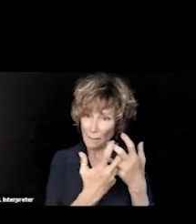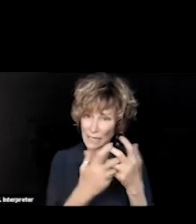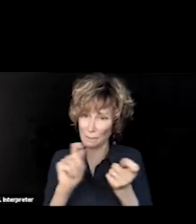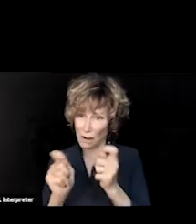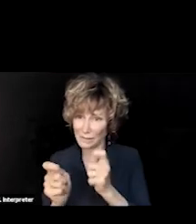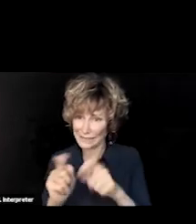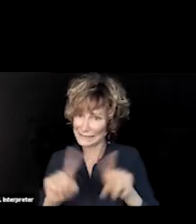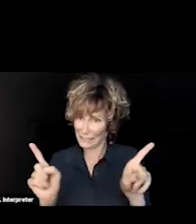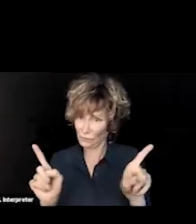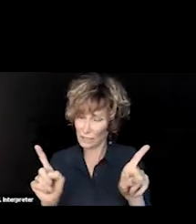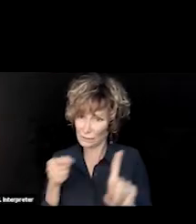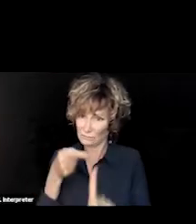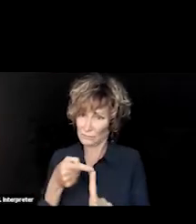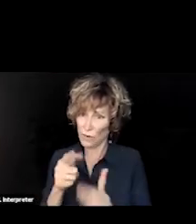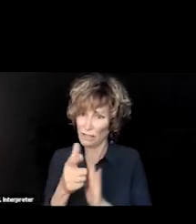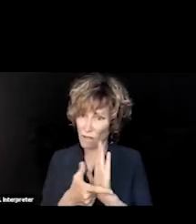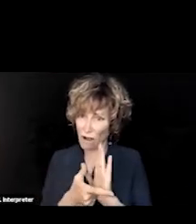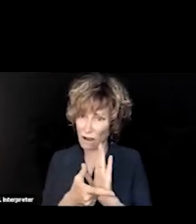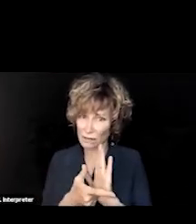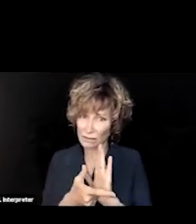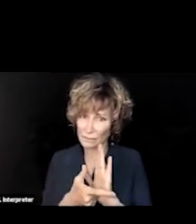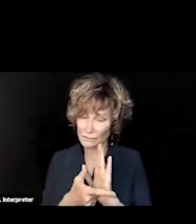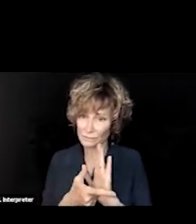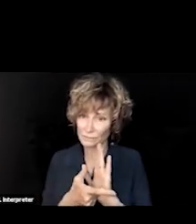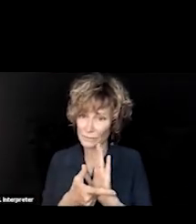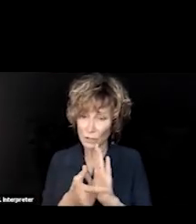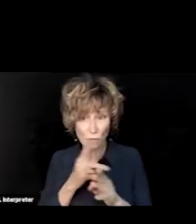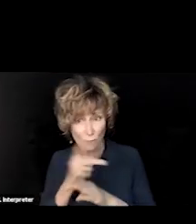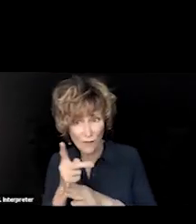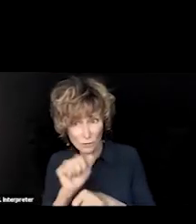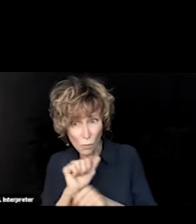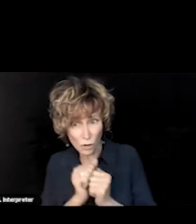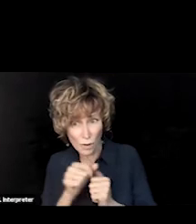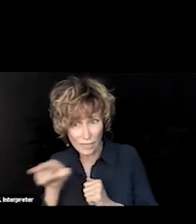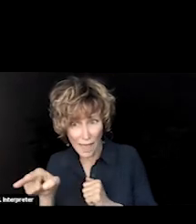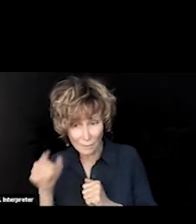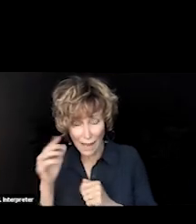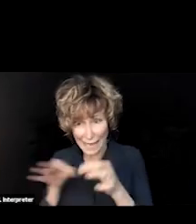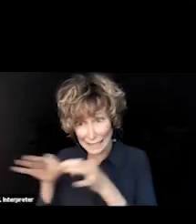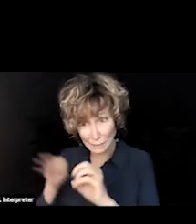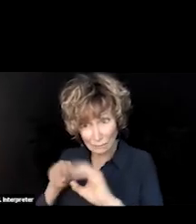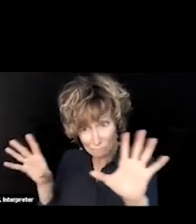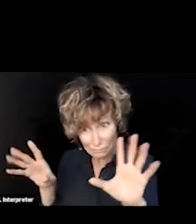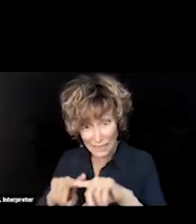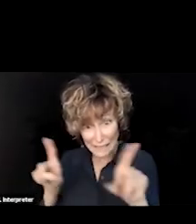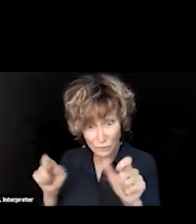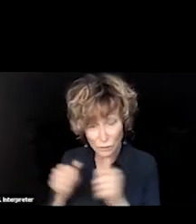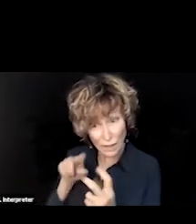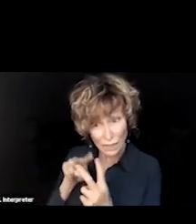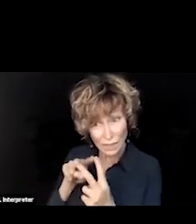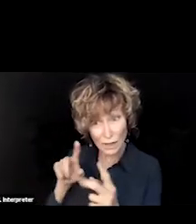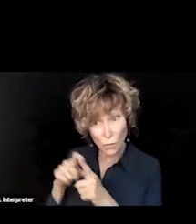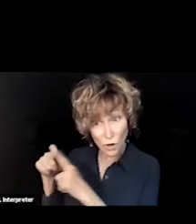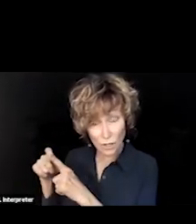very different in the special ed law? Do the professionals that work with them, are they able to explain the differences? And what about